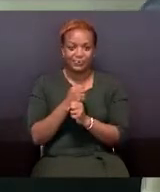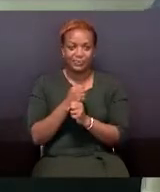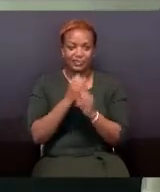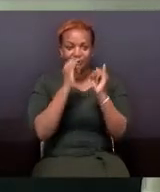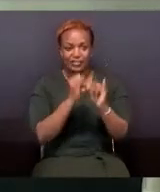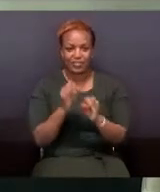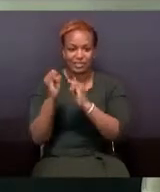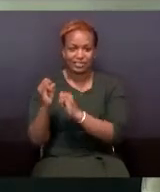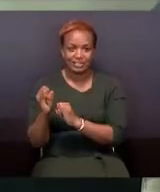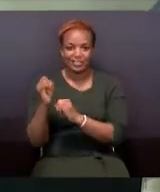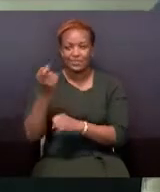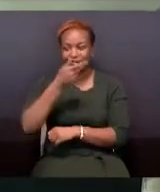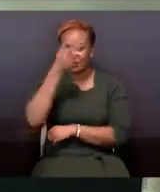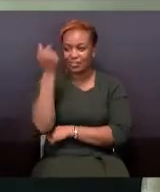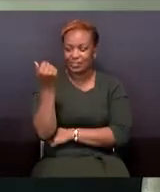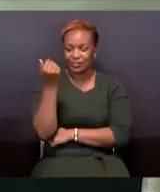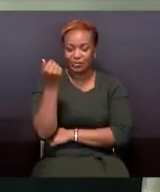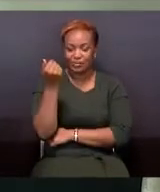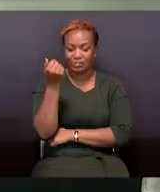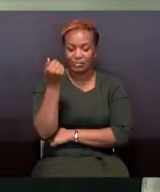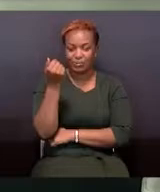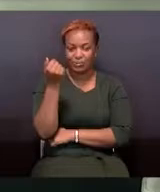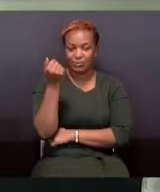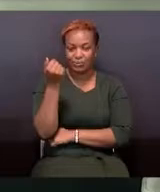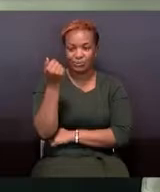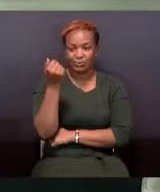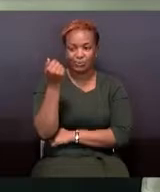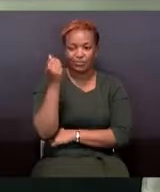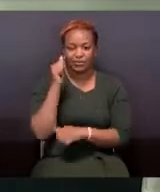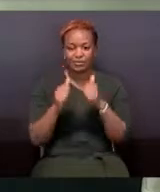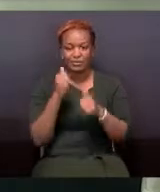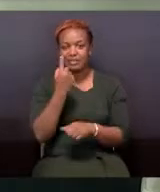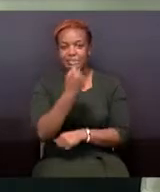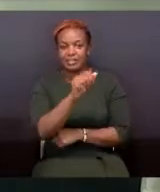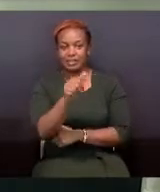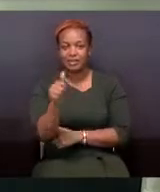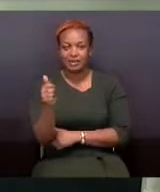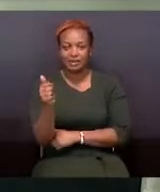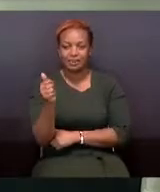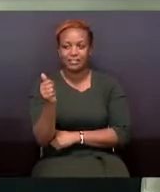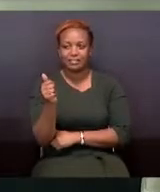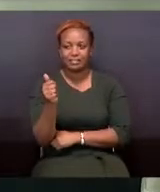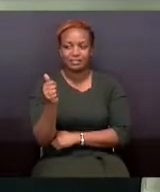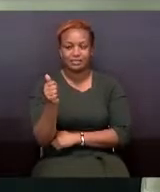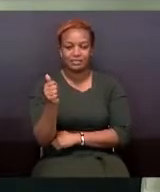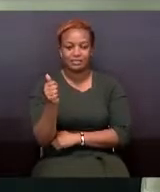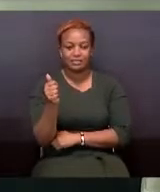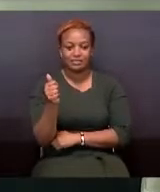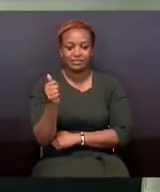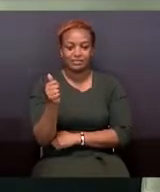individually, the youth, but for each other and cover the society of our continent.